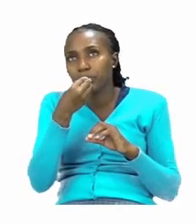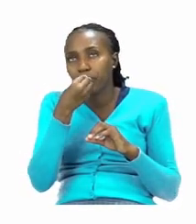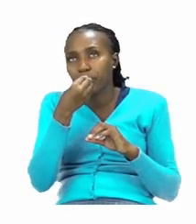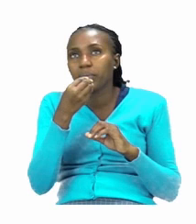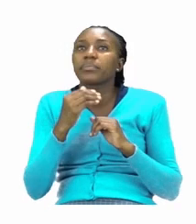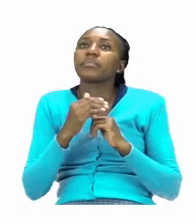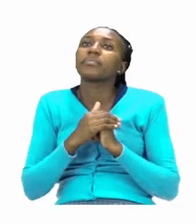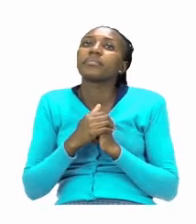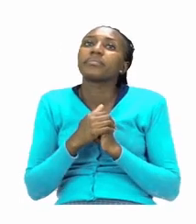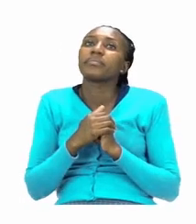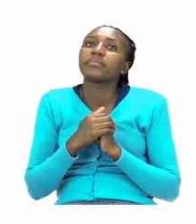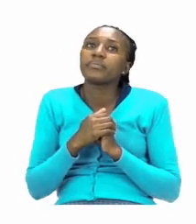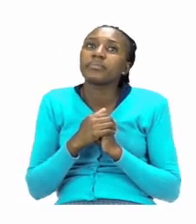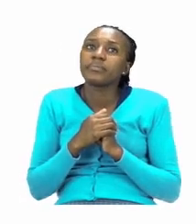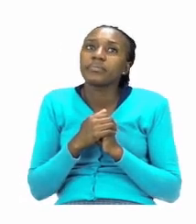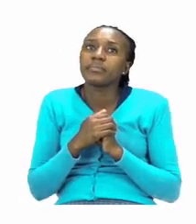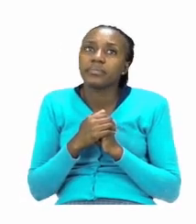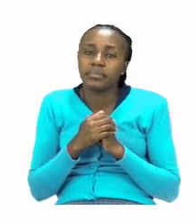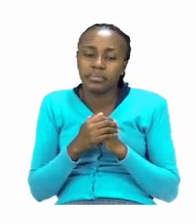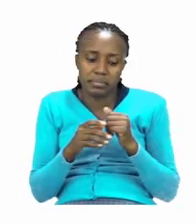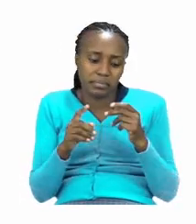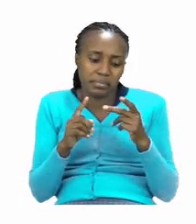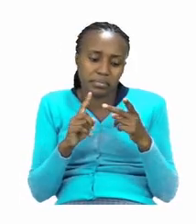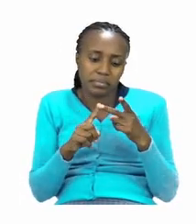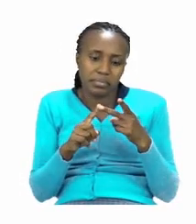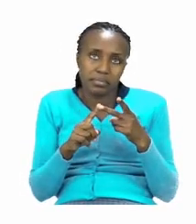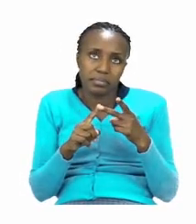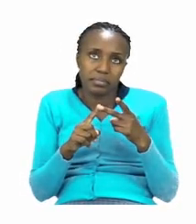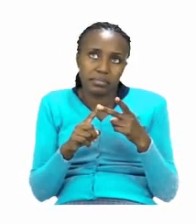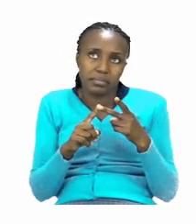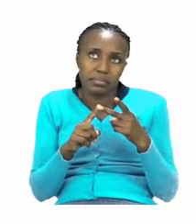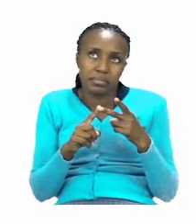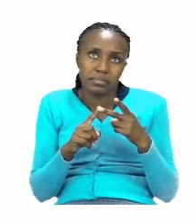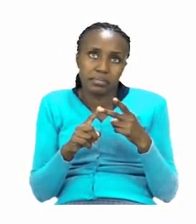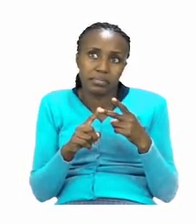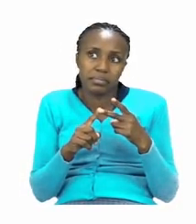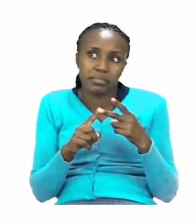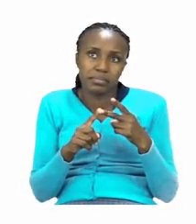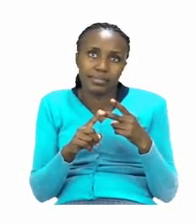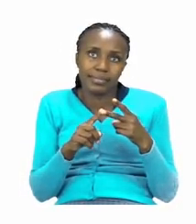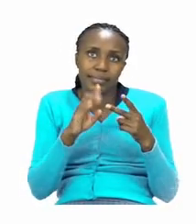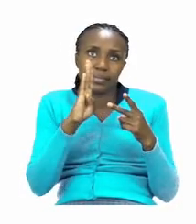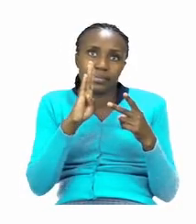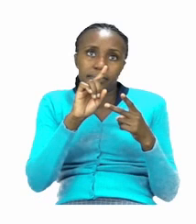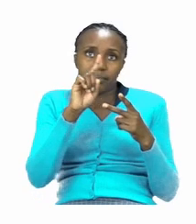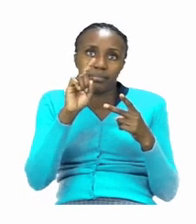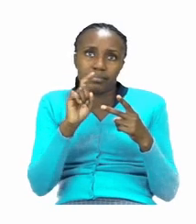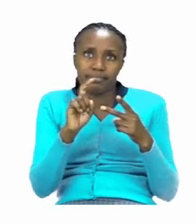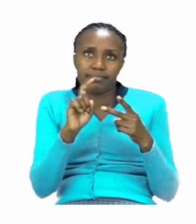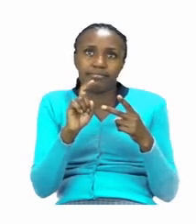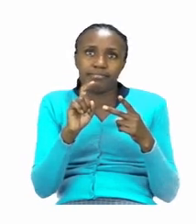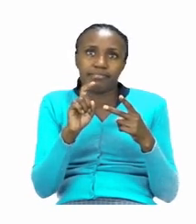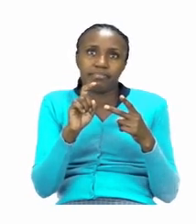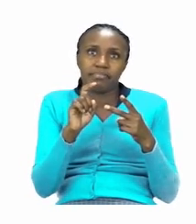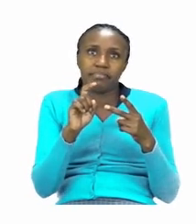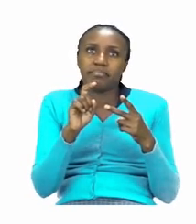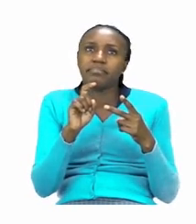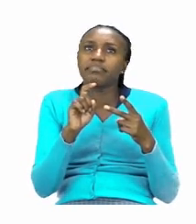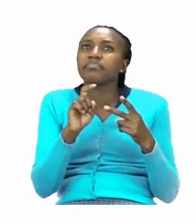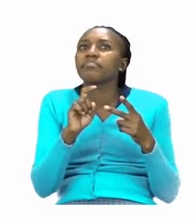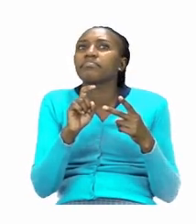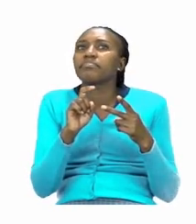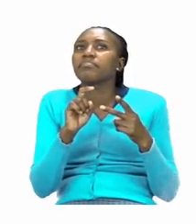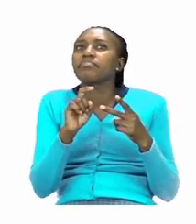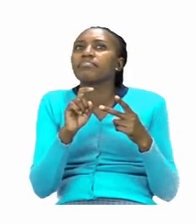word mangoes. There are, you write the number of mangoes, and